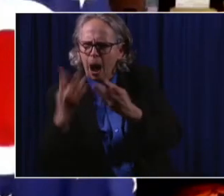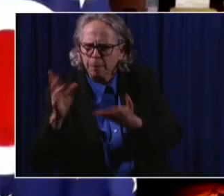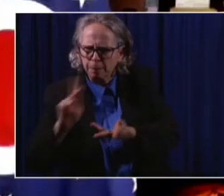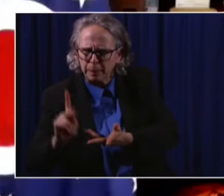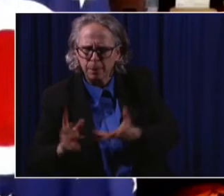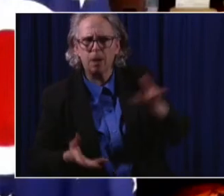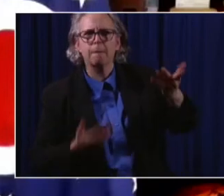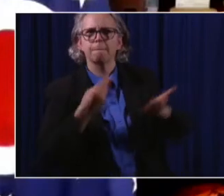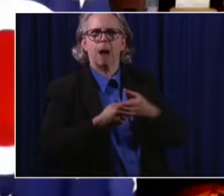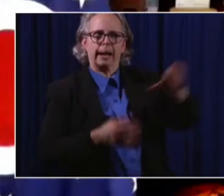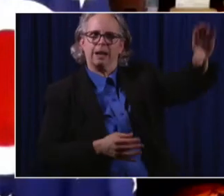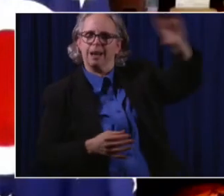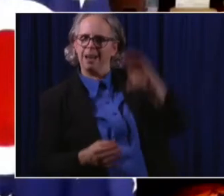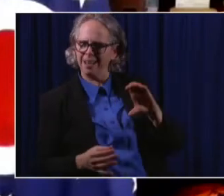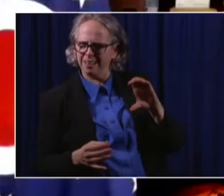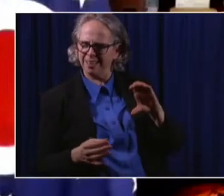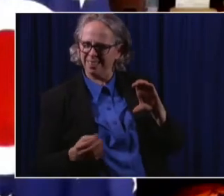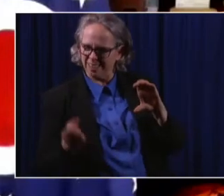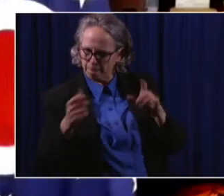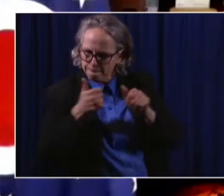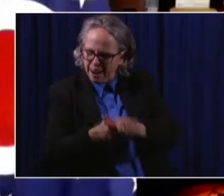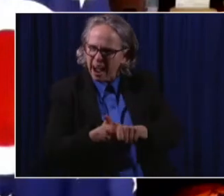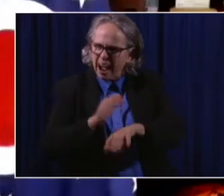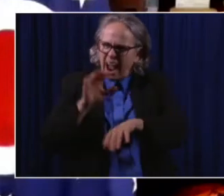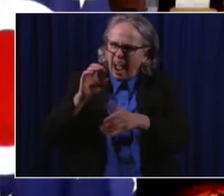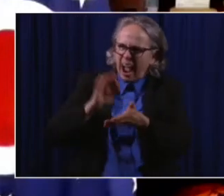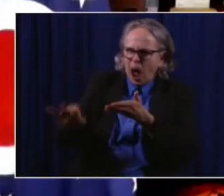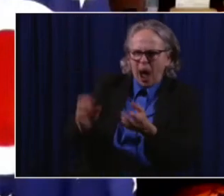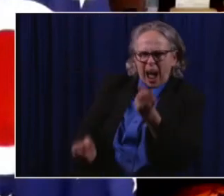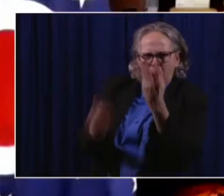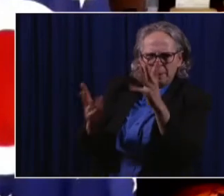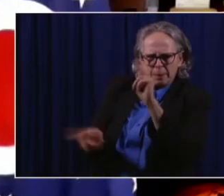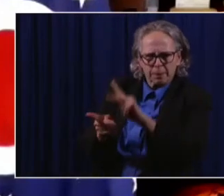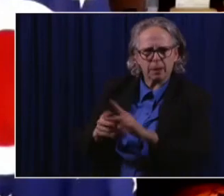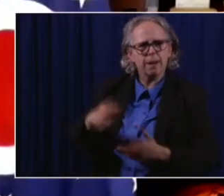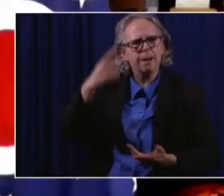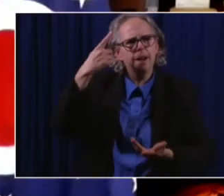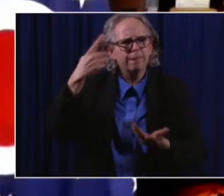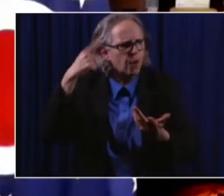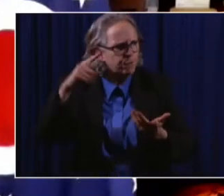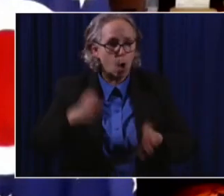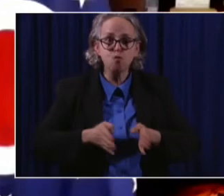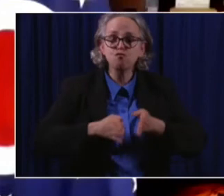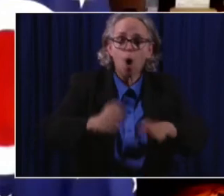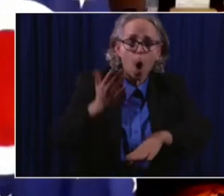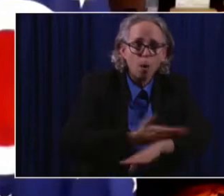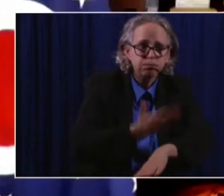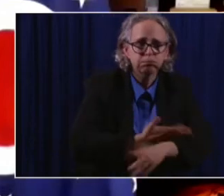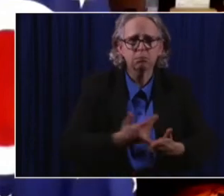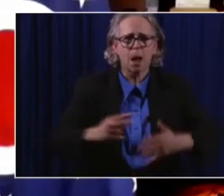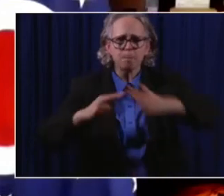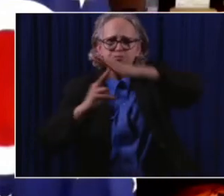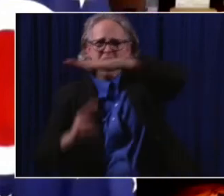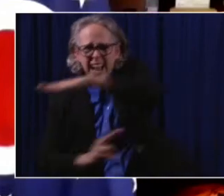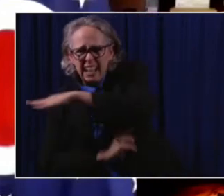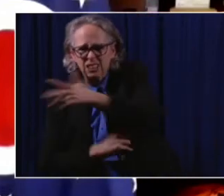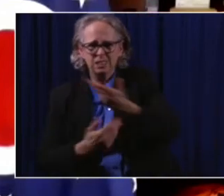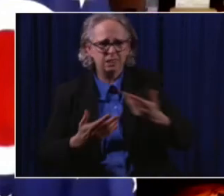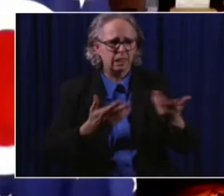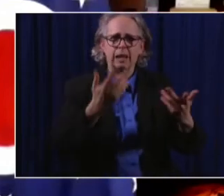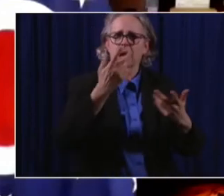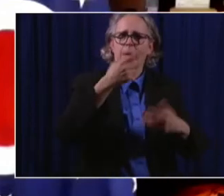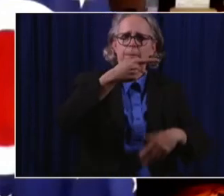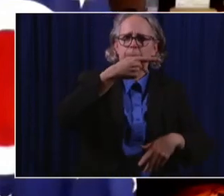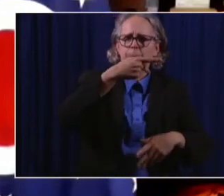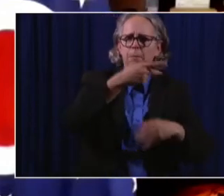public roads, and public safety and bridges, things like that. And it also could determine our